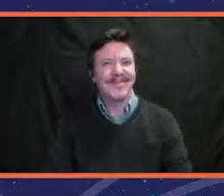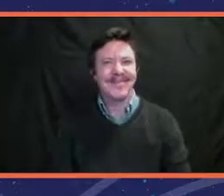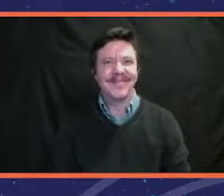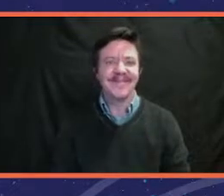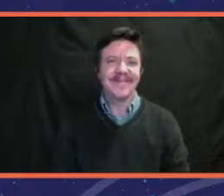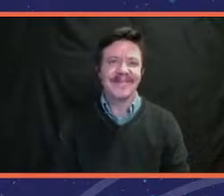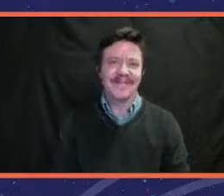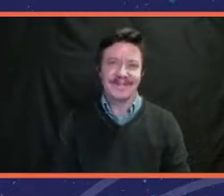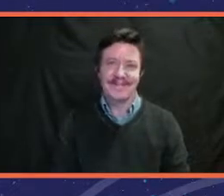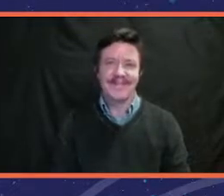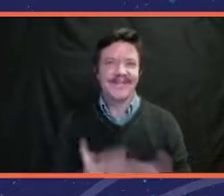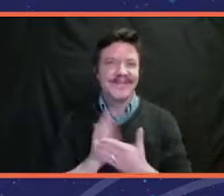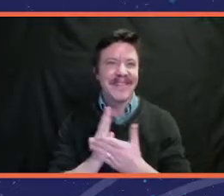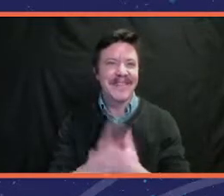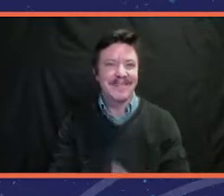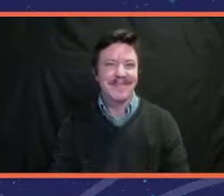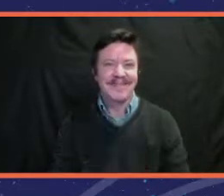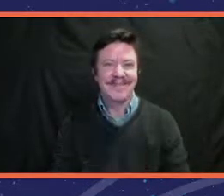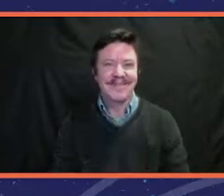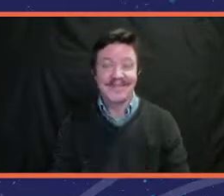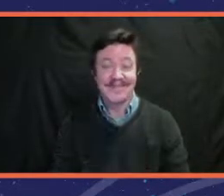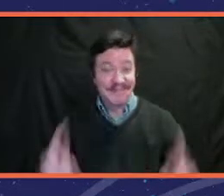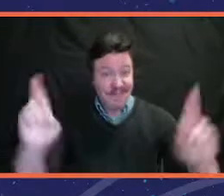All right. Y'all ready?